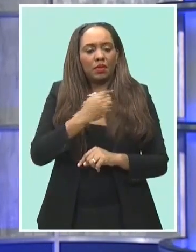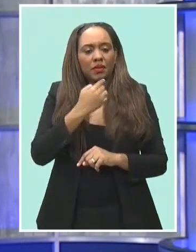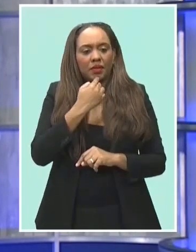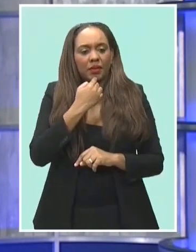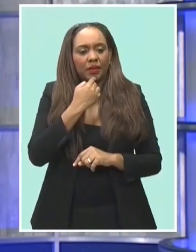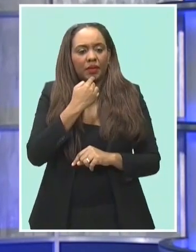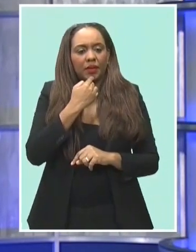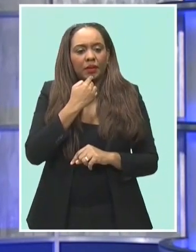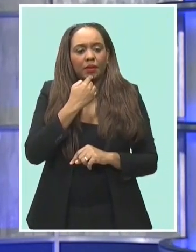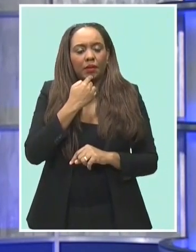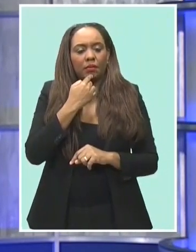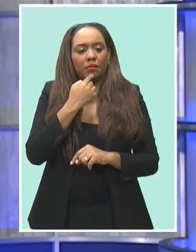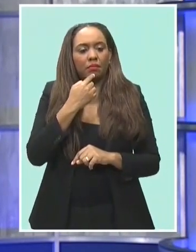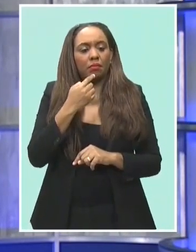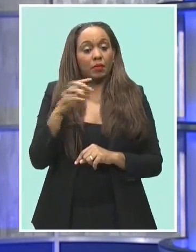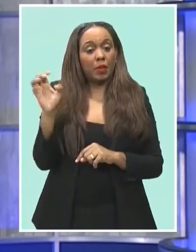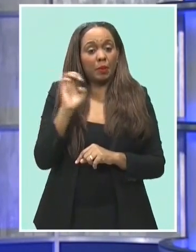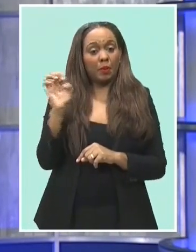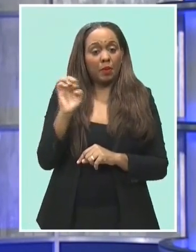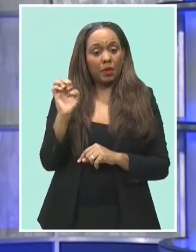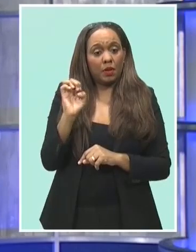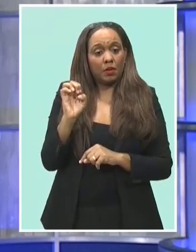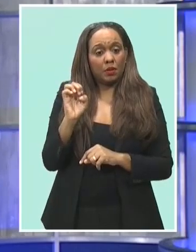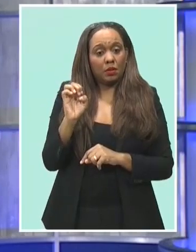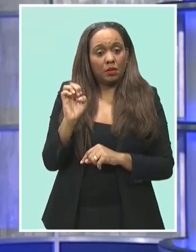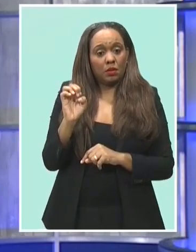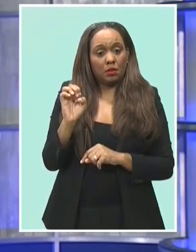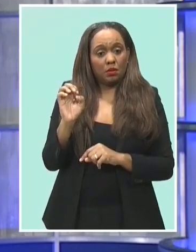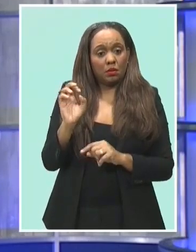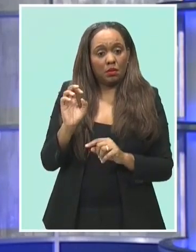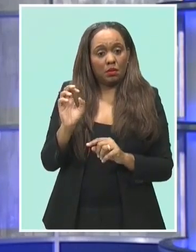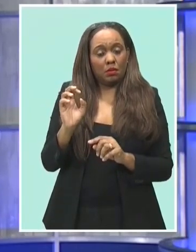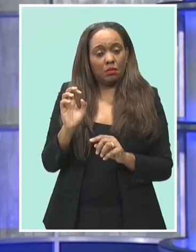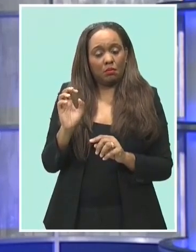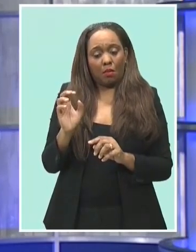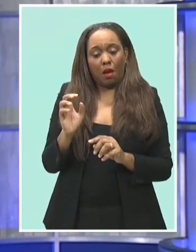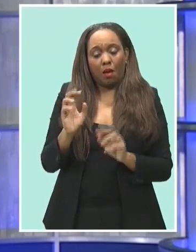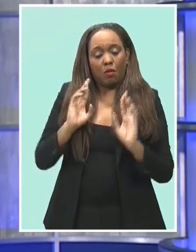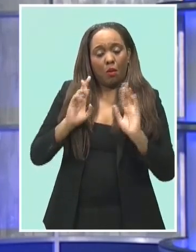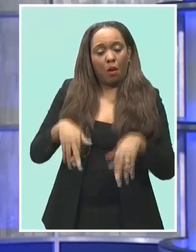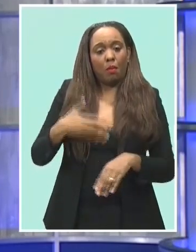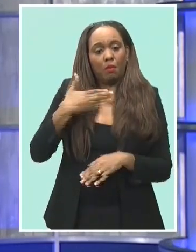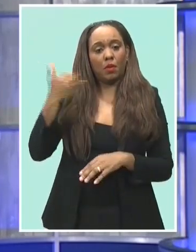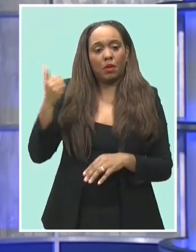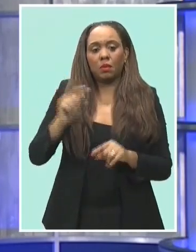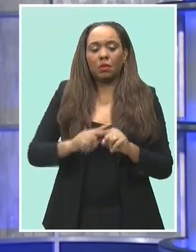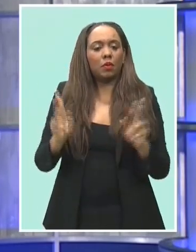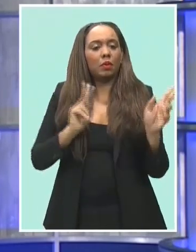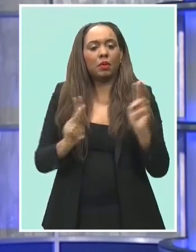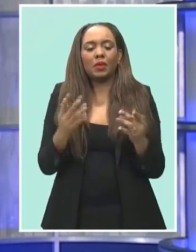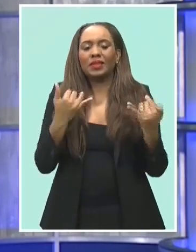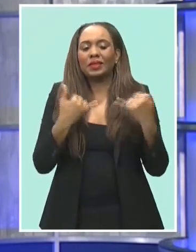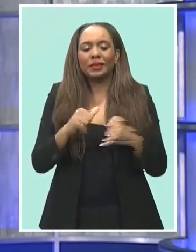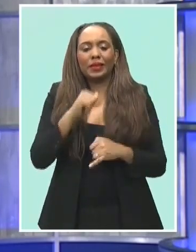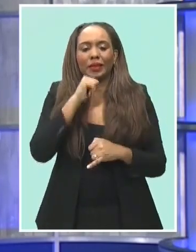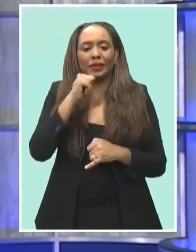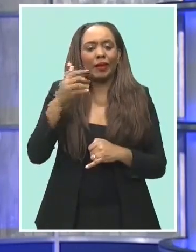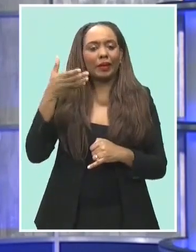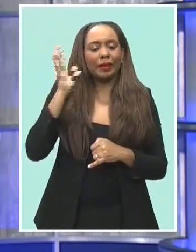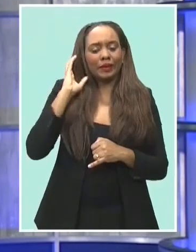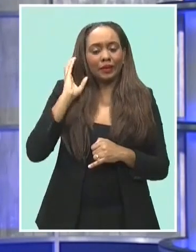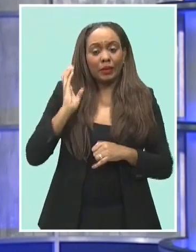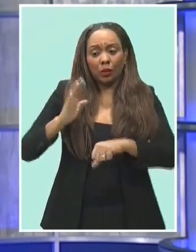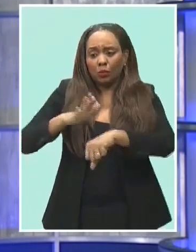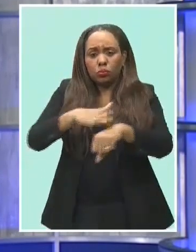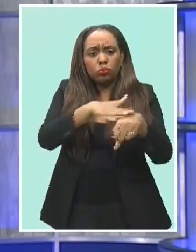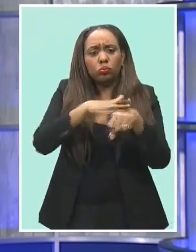Moncheri says overall, while the response to emergency officials is getting better, not enough people are taking heed, despite being warned